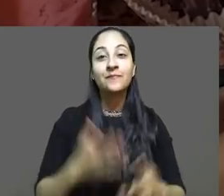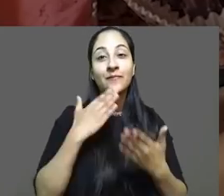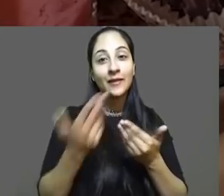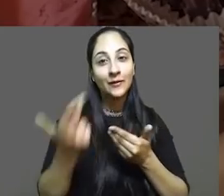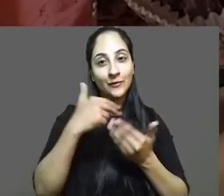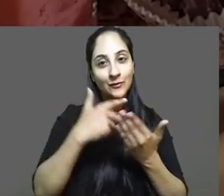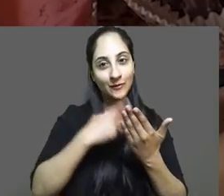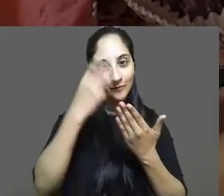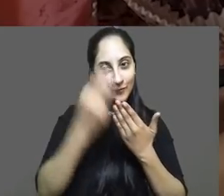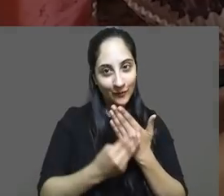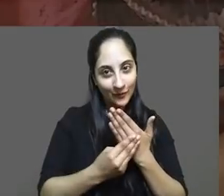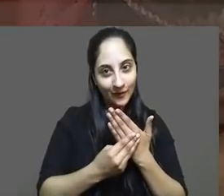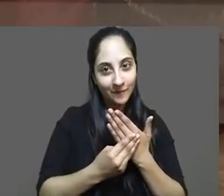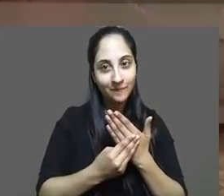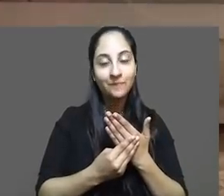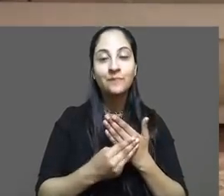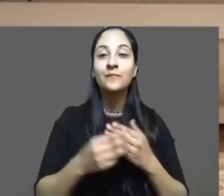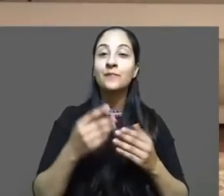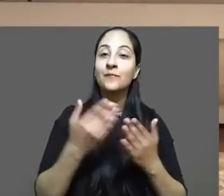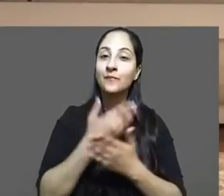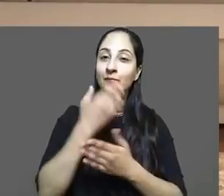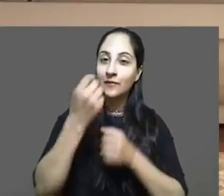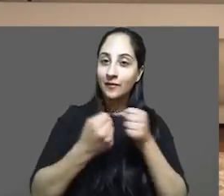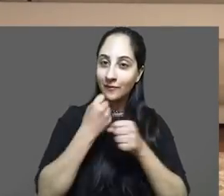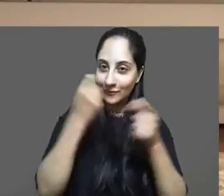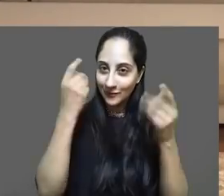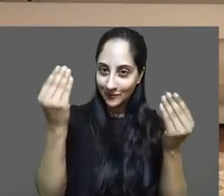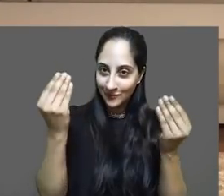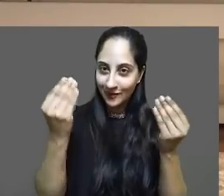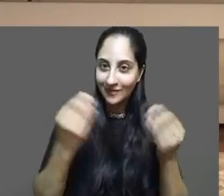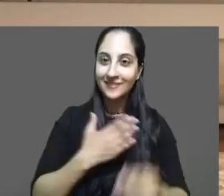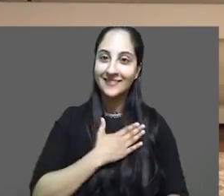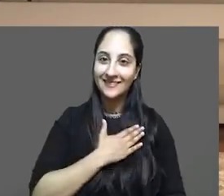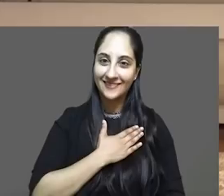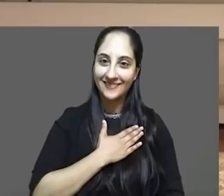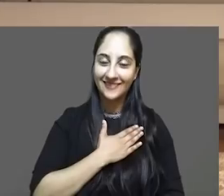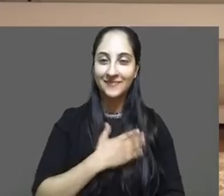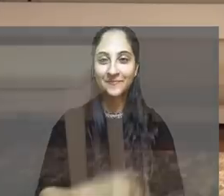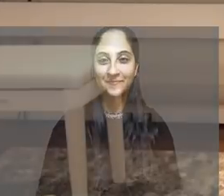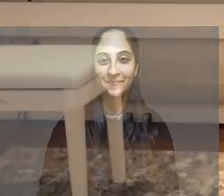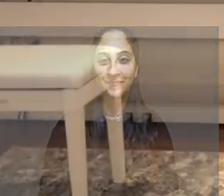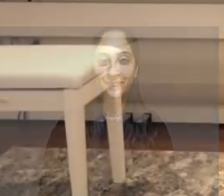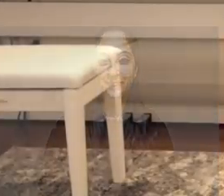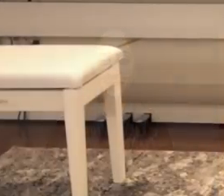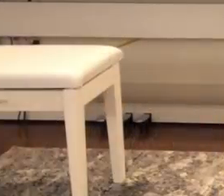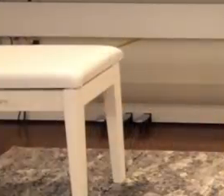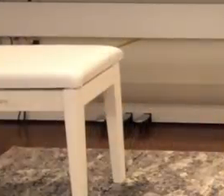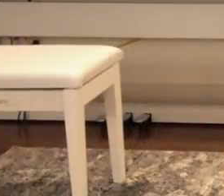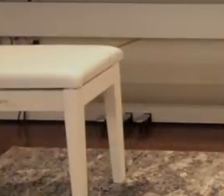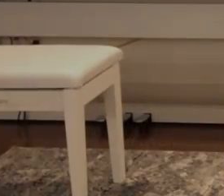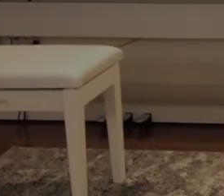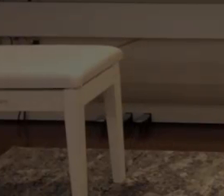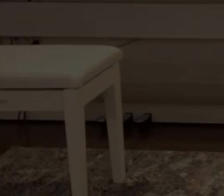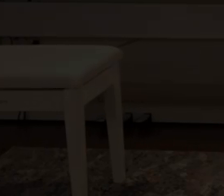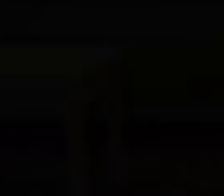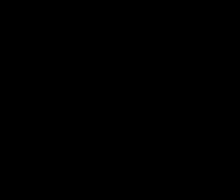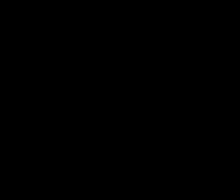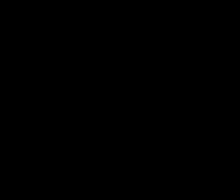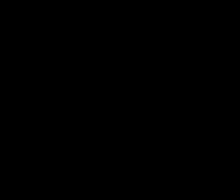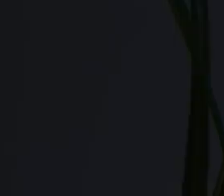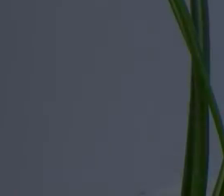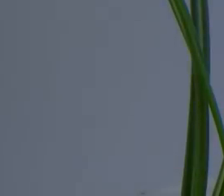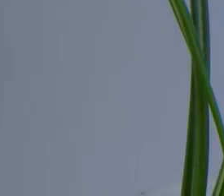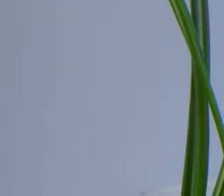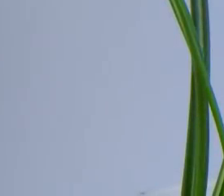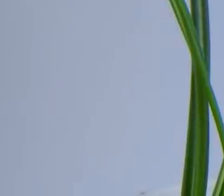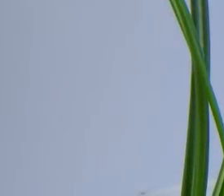and the occasion of Navroz. Thank you for joining us this week. My name is Zain Velji. Navroz Mubarak and Yali Madan.